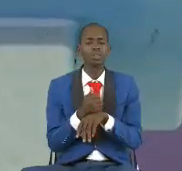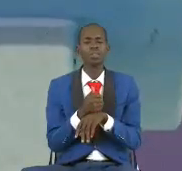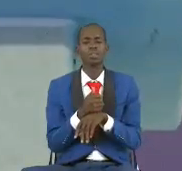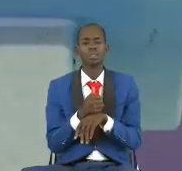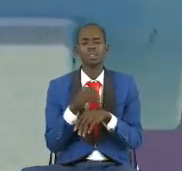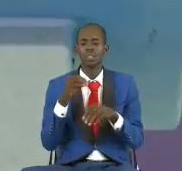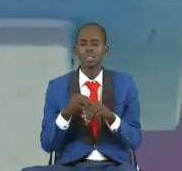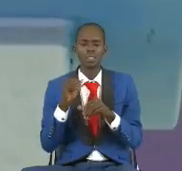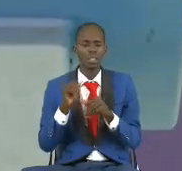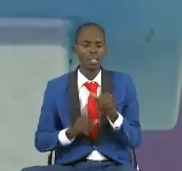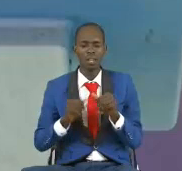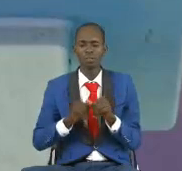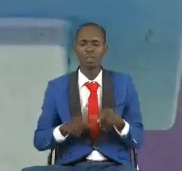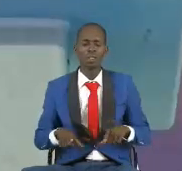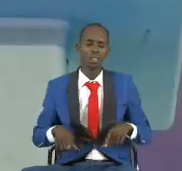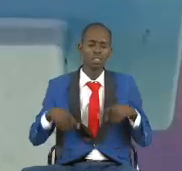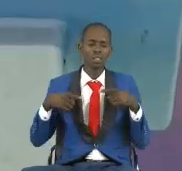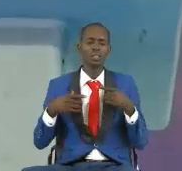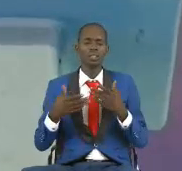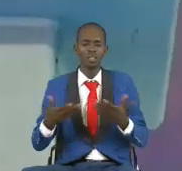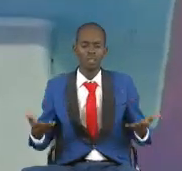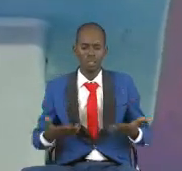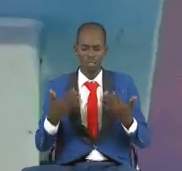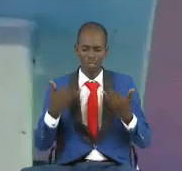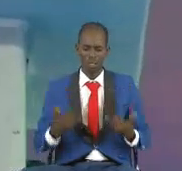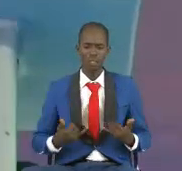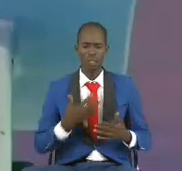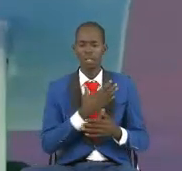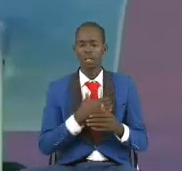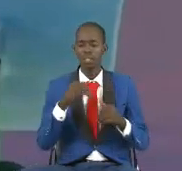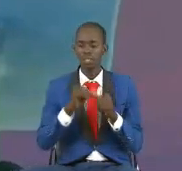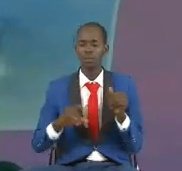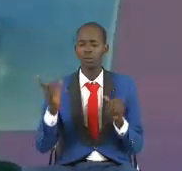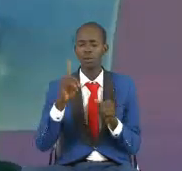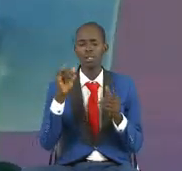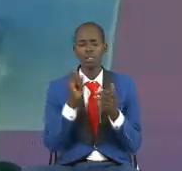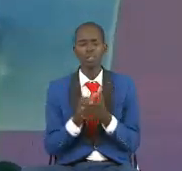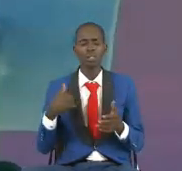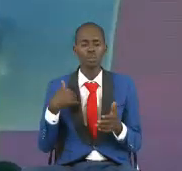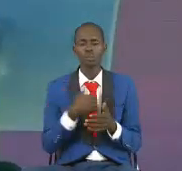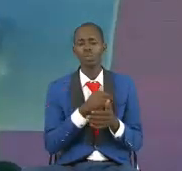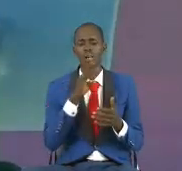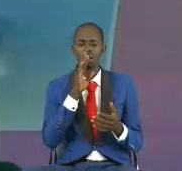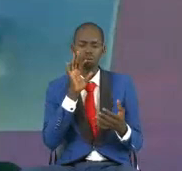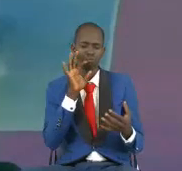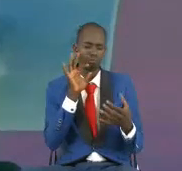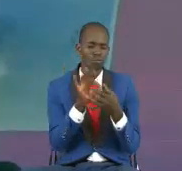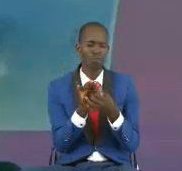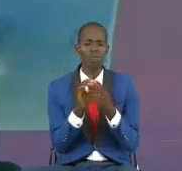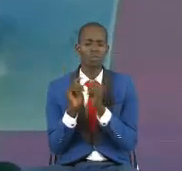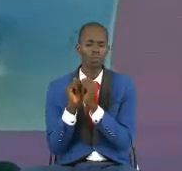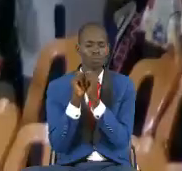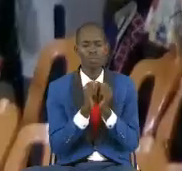every life here present and everywhere that we're connected together, in